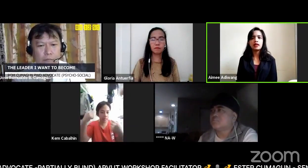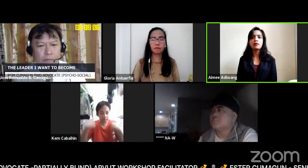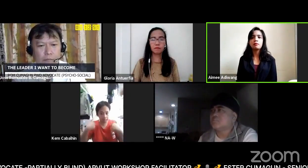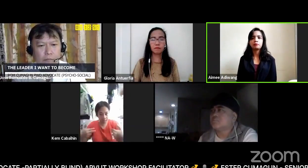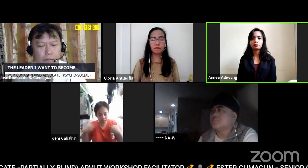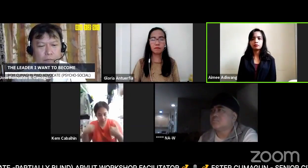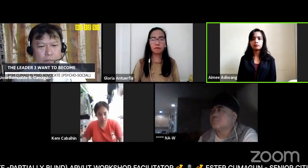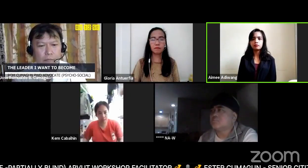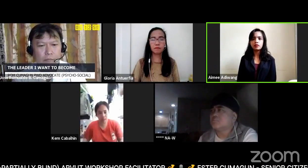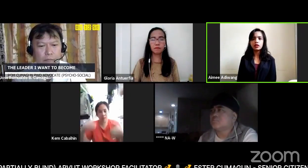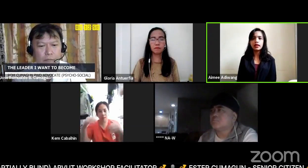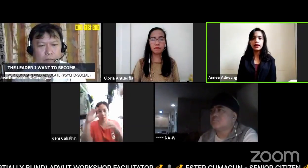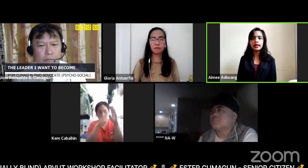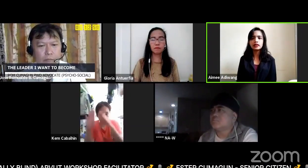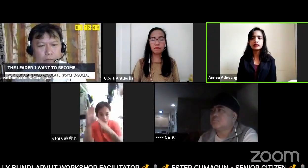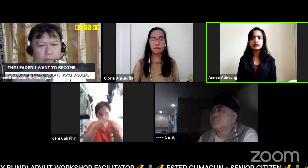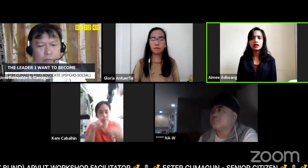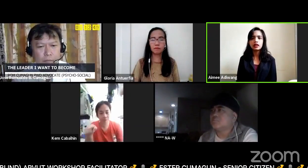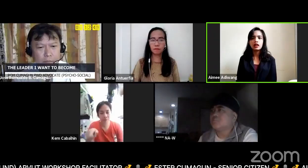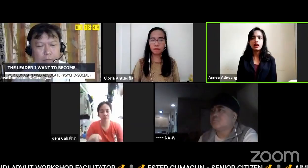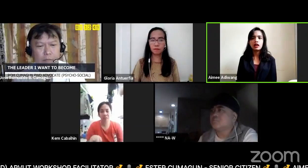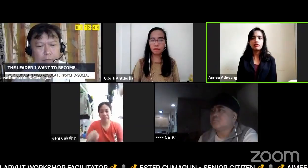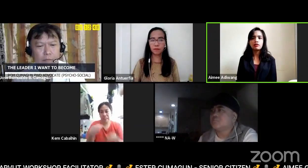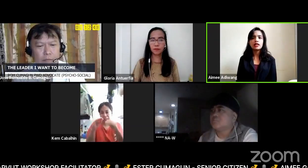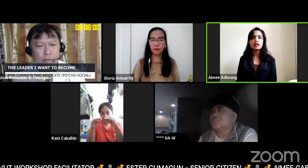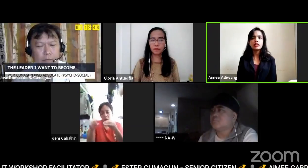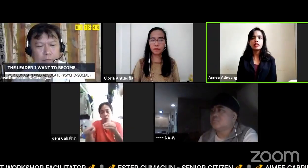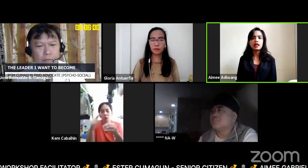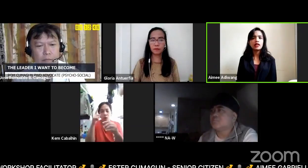interpreters as well. mhm. And